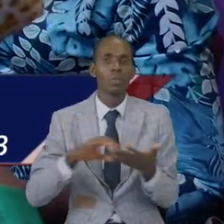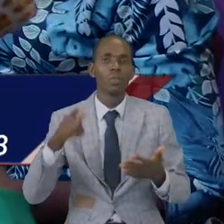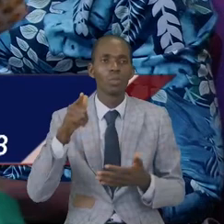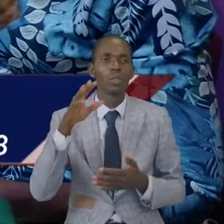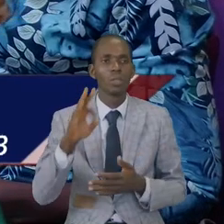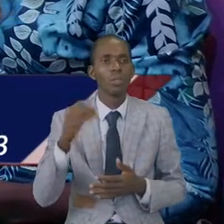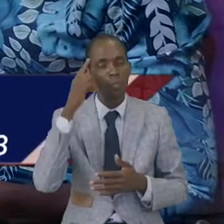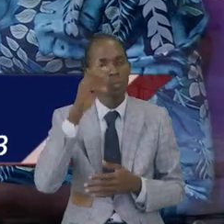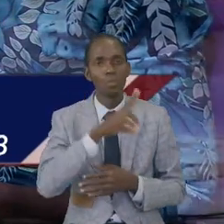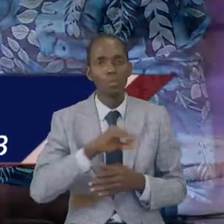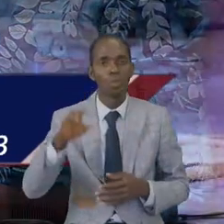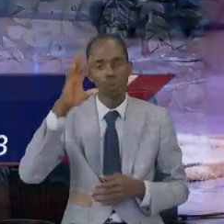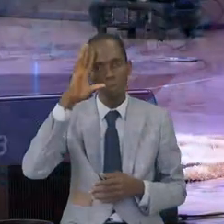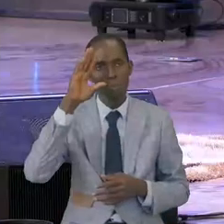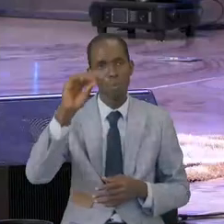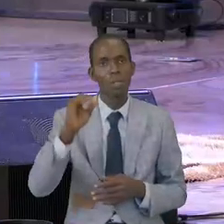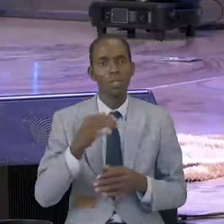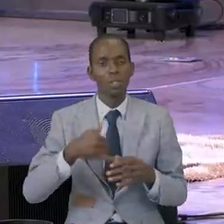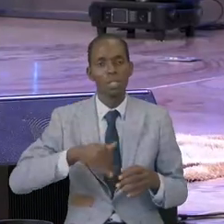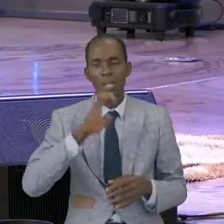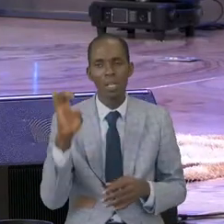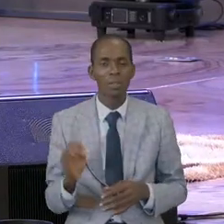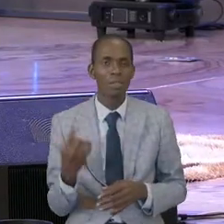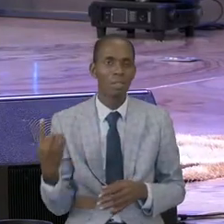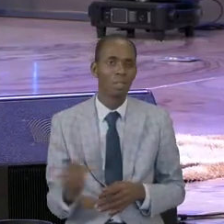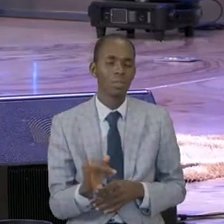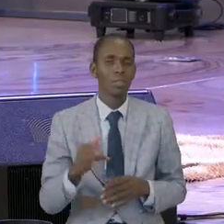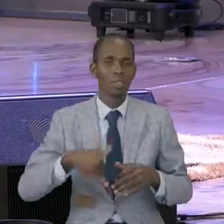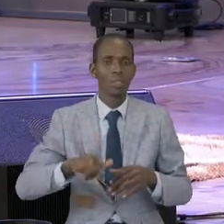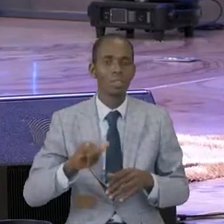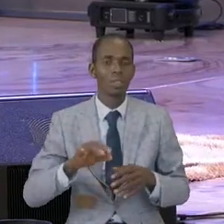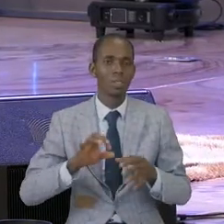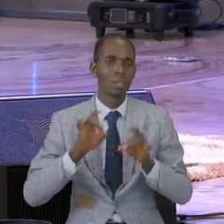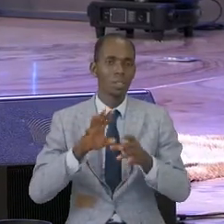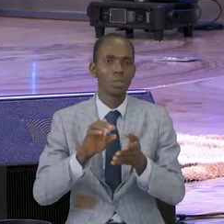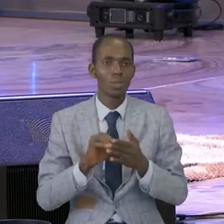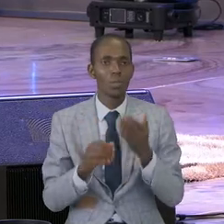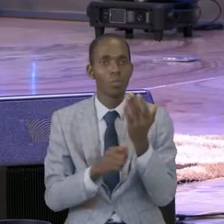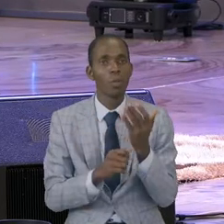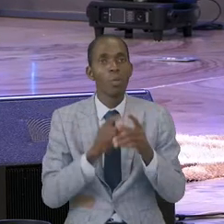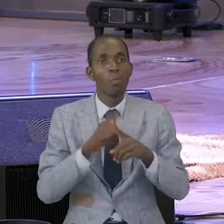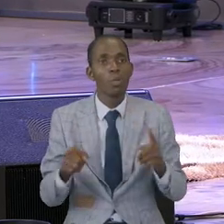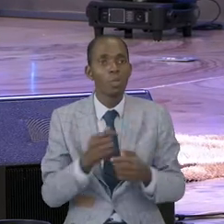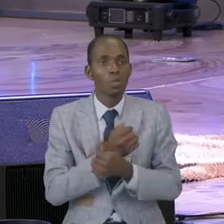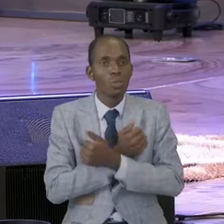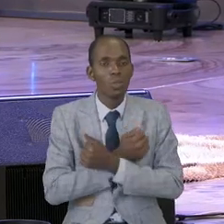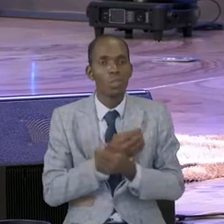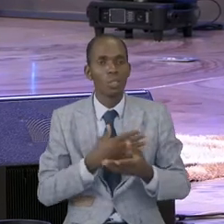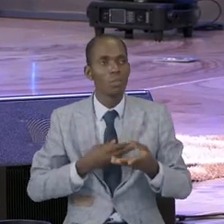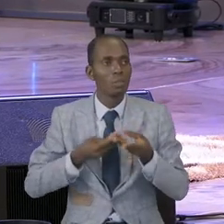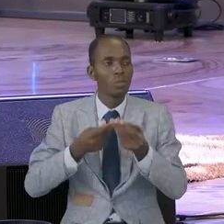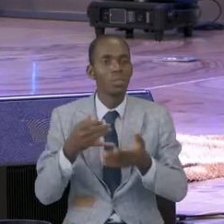Verse 29, for no man ever yet hated his own flesh, but nourisheth and cherisheth